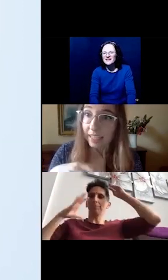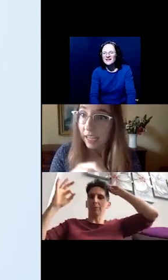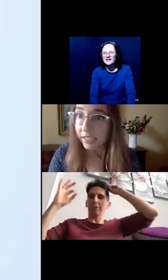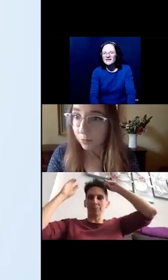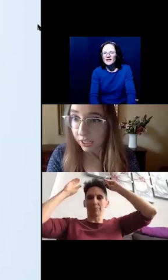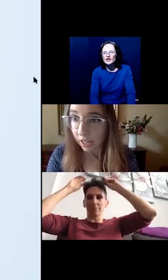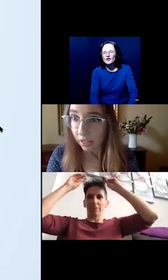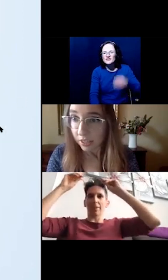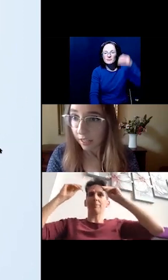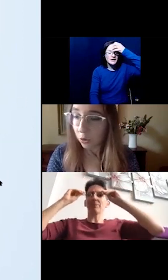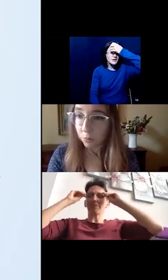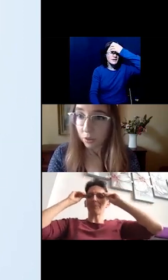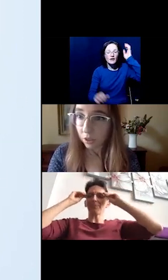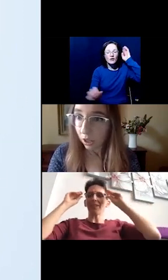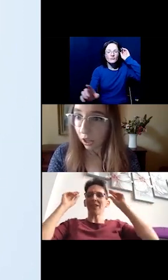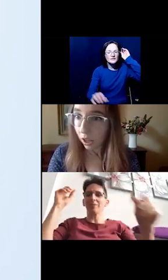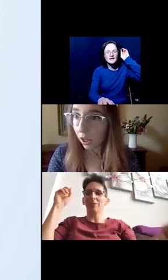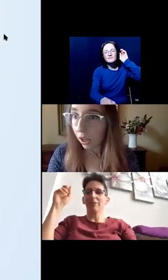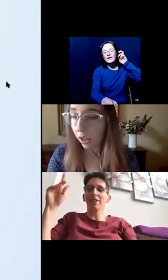I can't see Michelle. Is that normal?